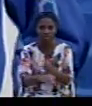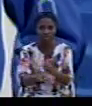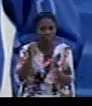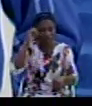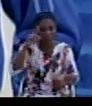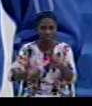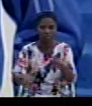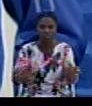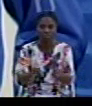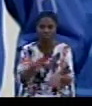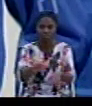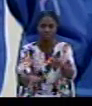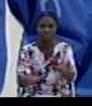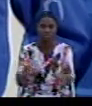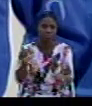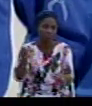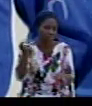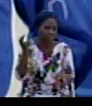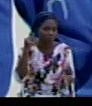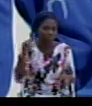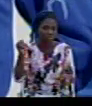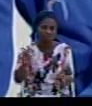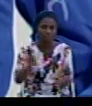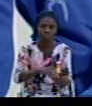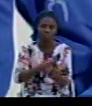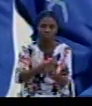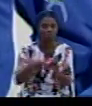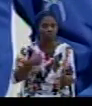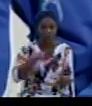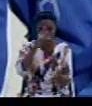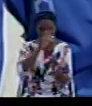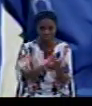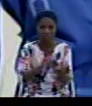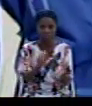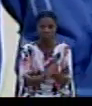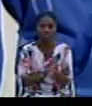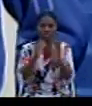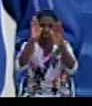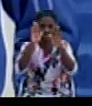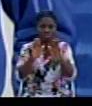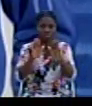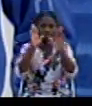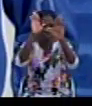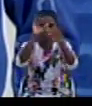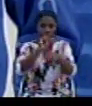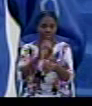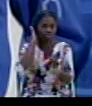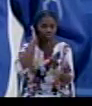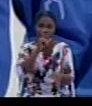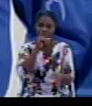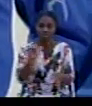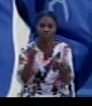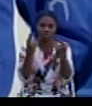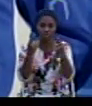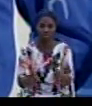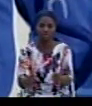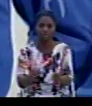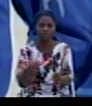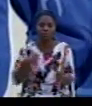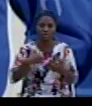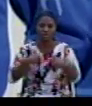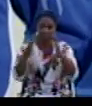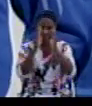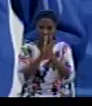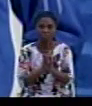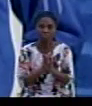was so weakened. Then we believe that miracle will surely happen. Then we got here as we are praying. As we are praying, he stood up,